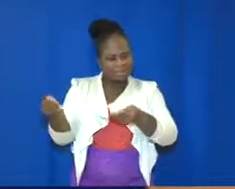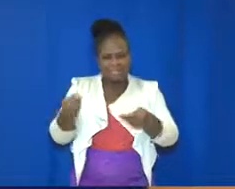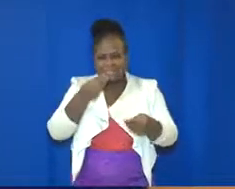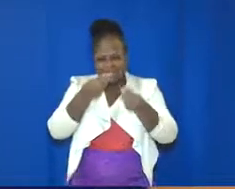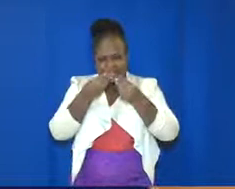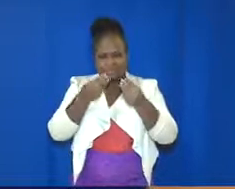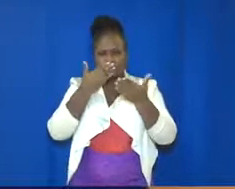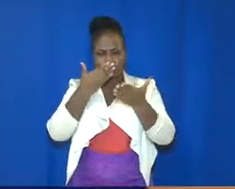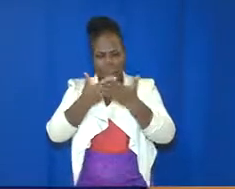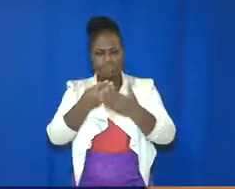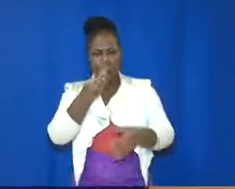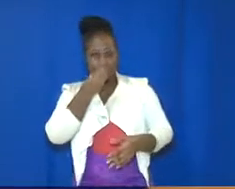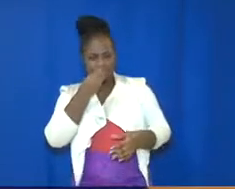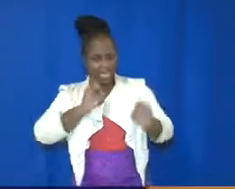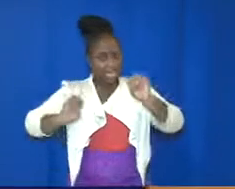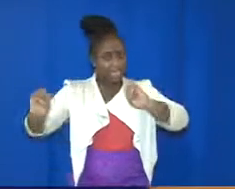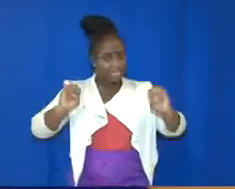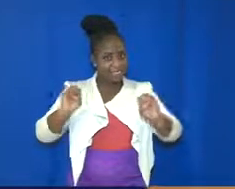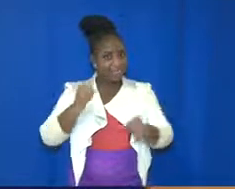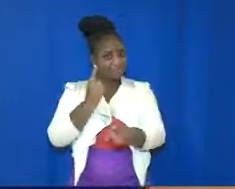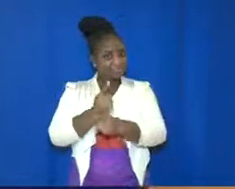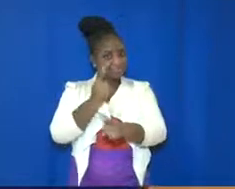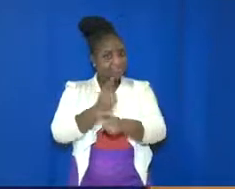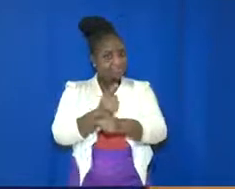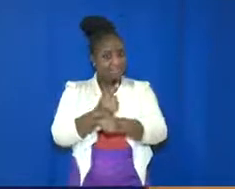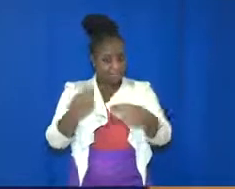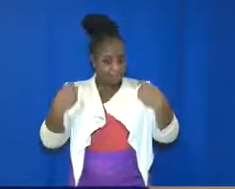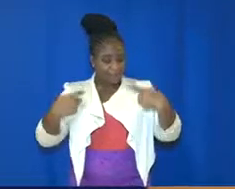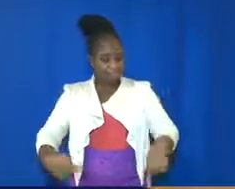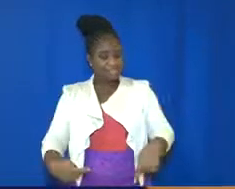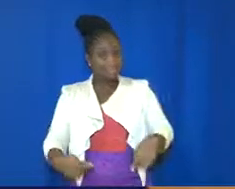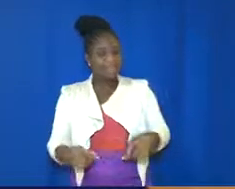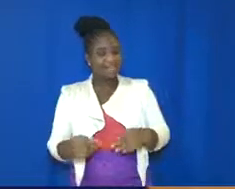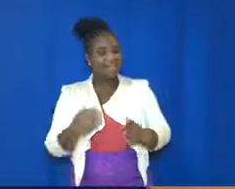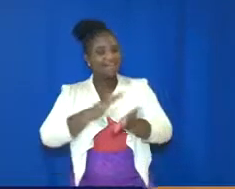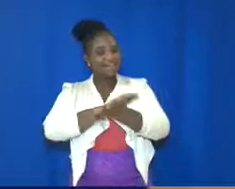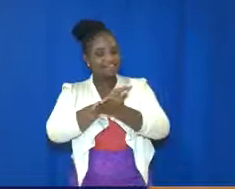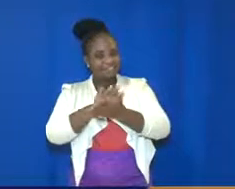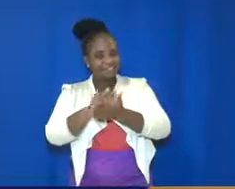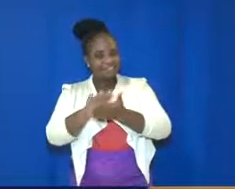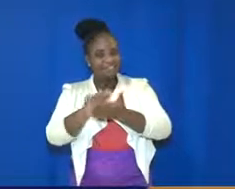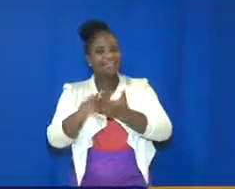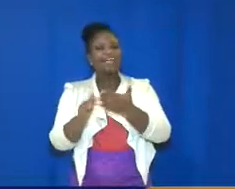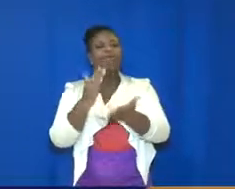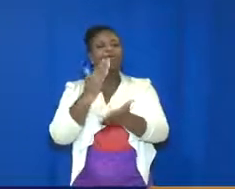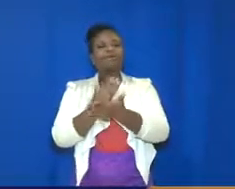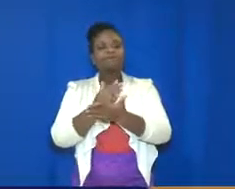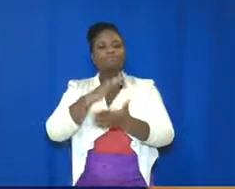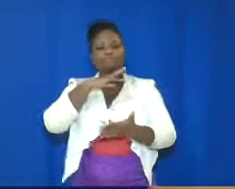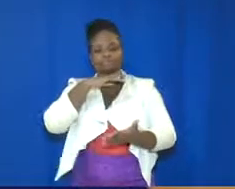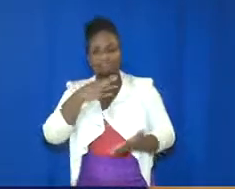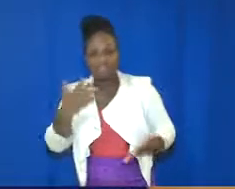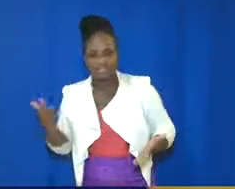healthy foods, exercising regularly, ensuring our personal hygiene, and improving our